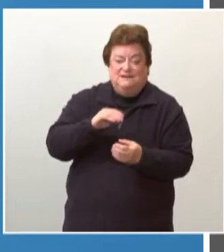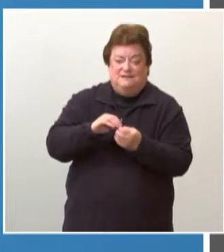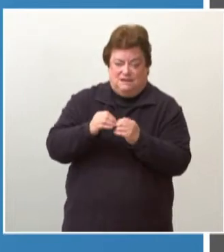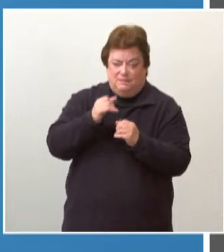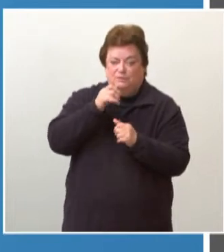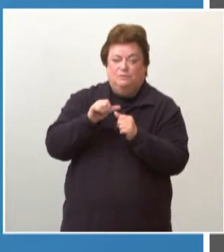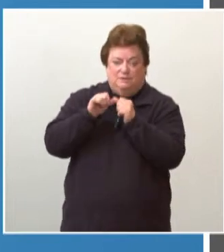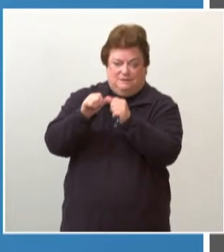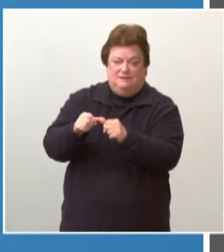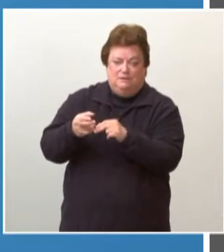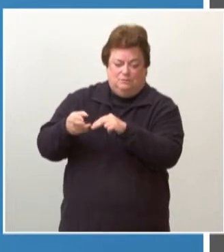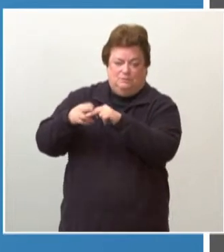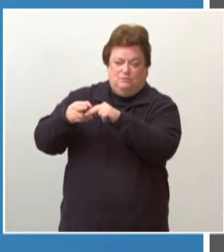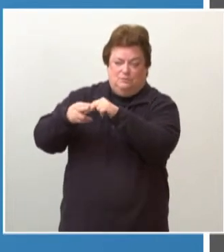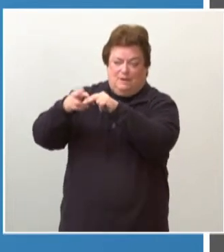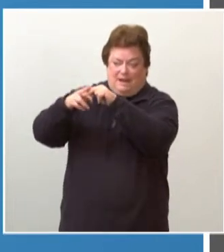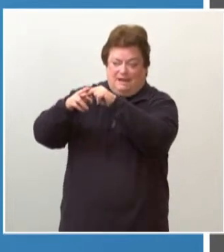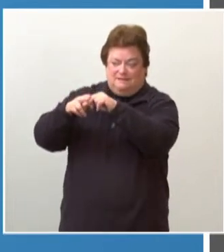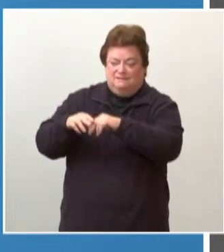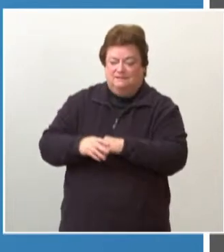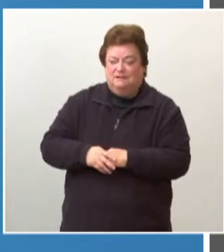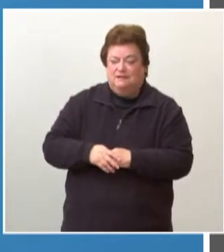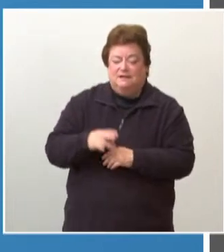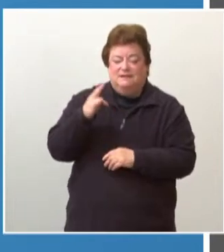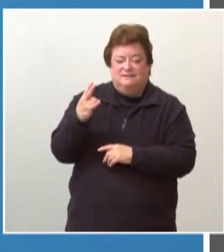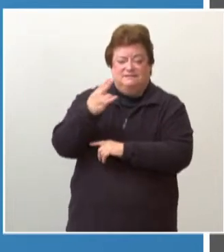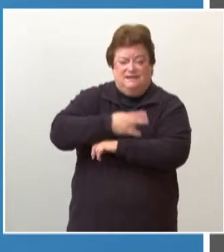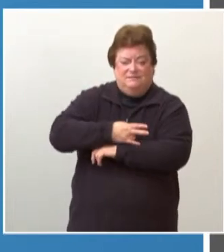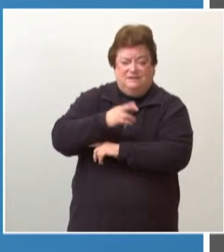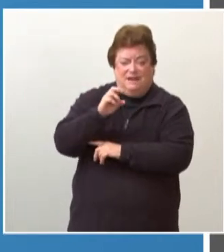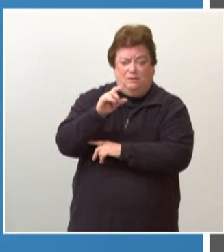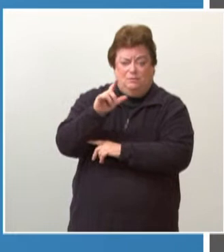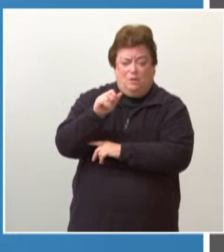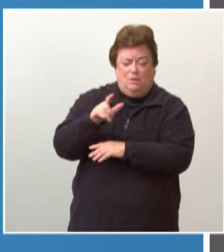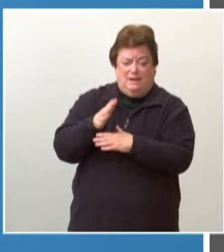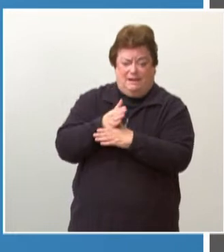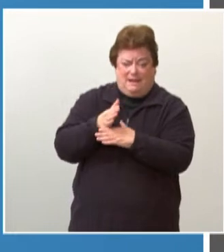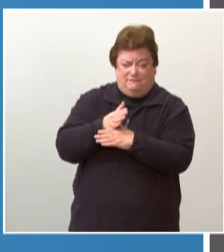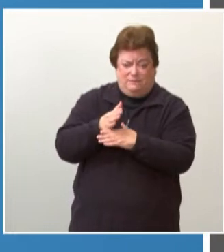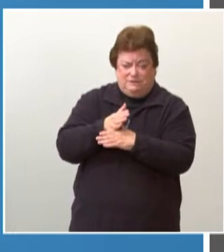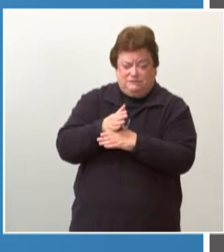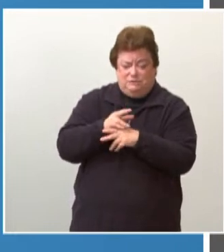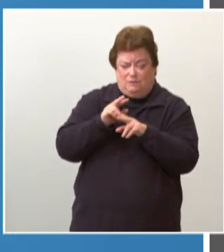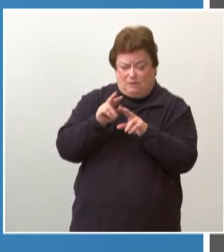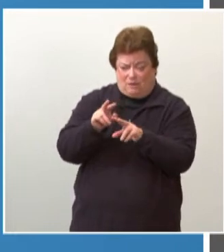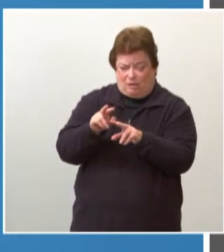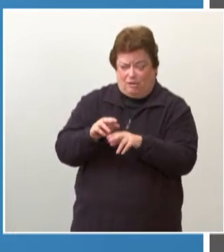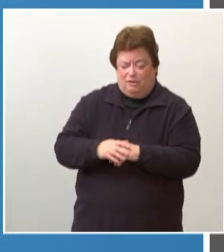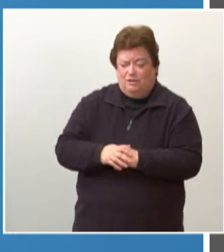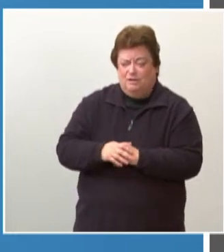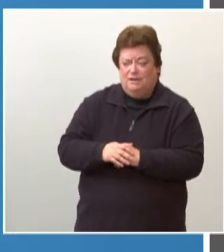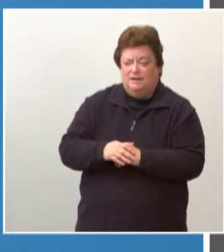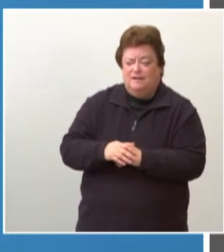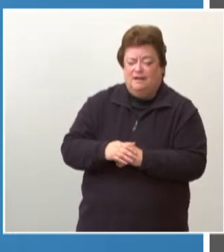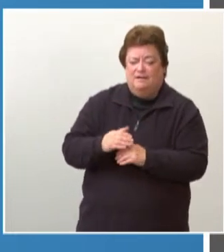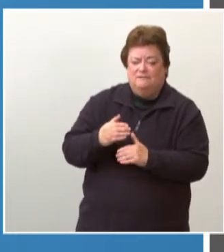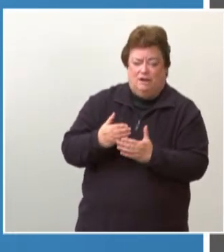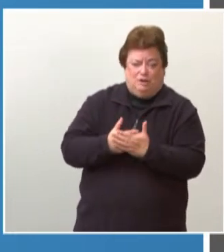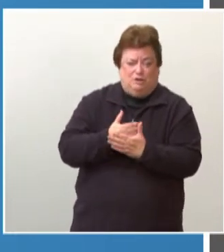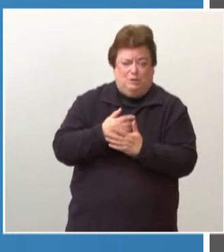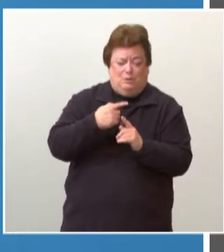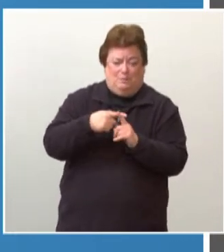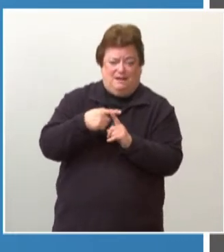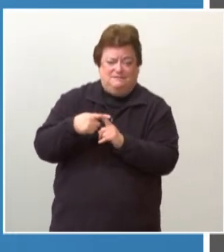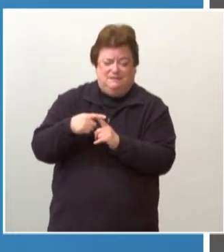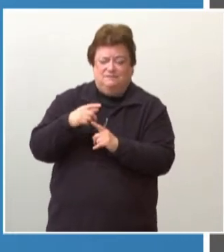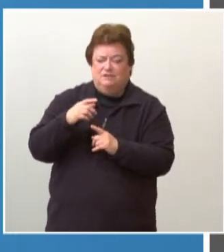to rise. If you look at our 7-day rolling average of new daily cases, it also